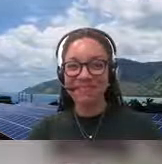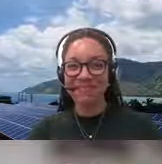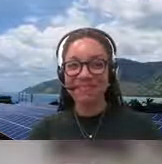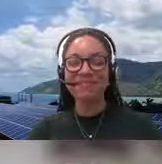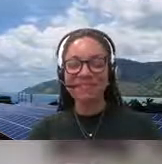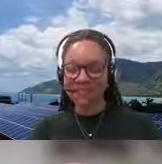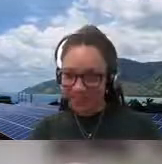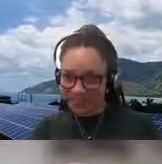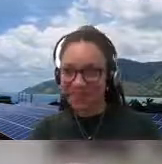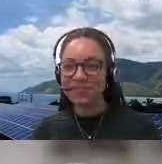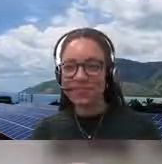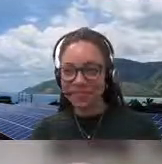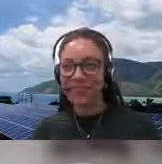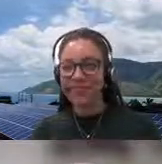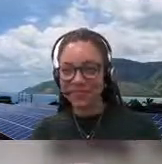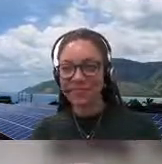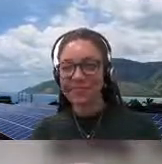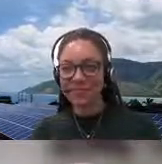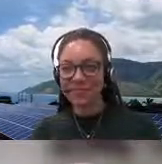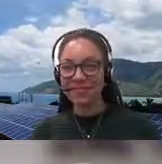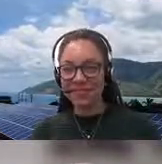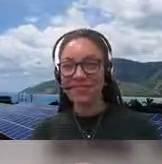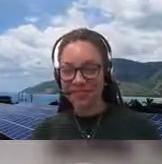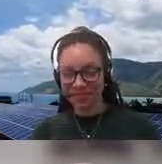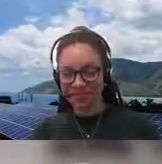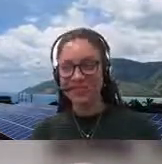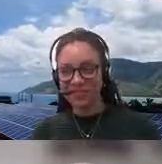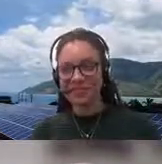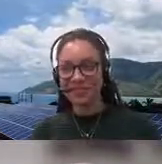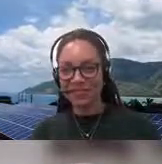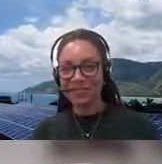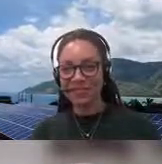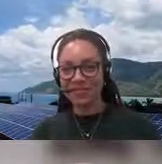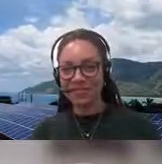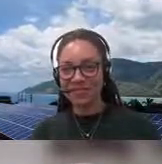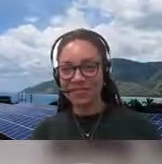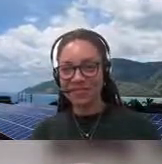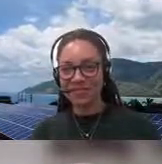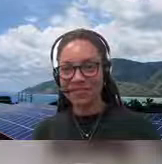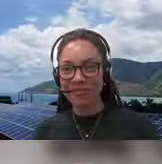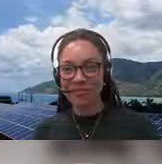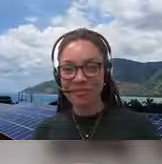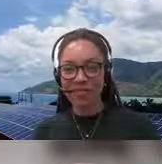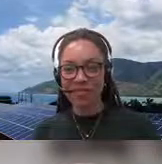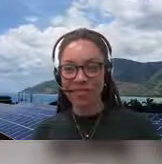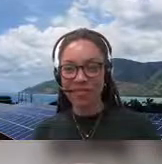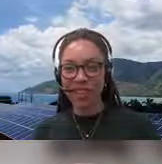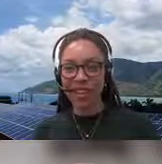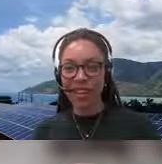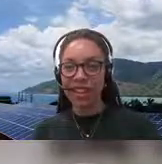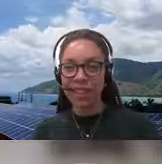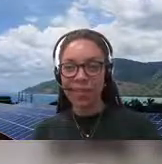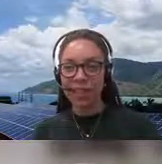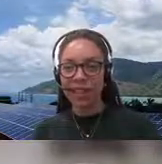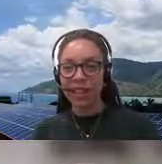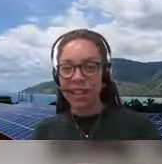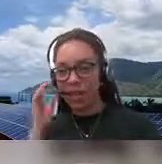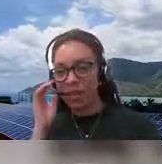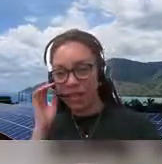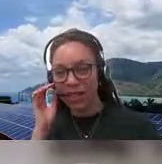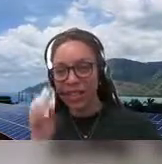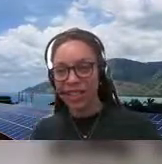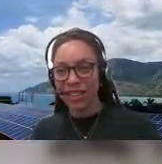helpful. Happy to take questions a bit later after my colleagues at ARENA speak, but I hope that's been useful. That has